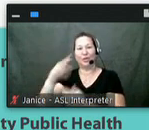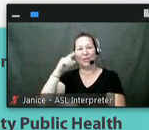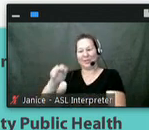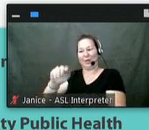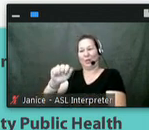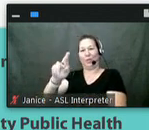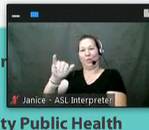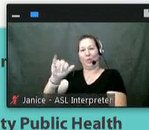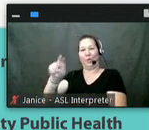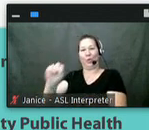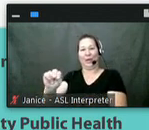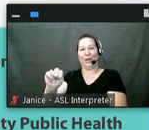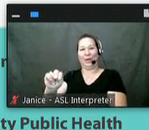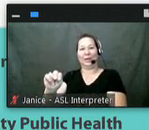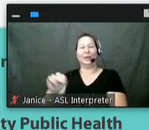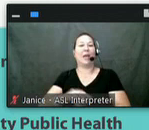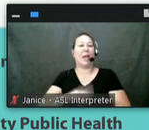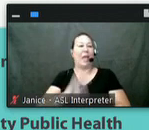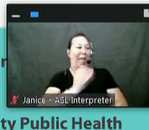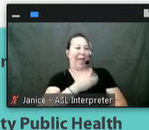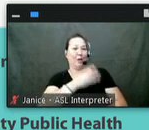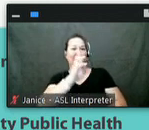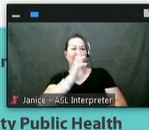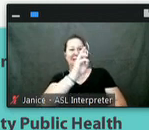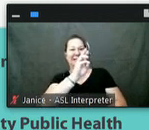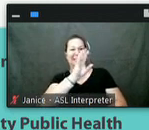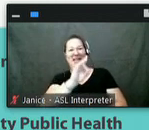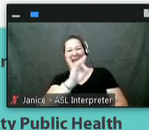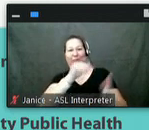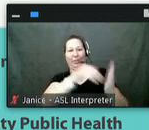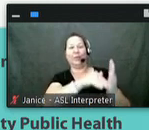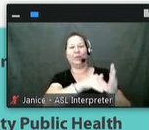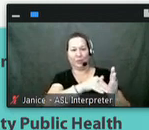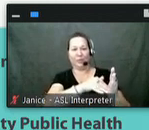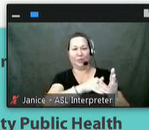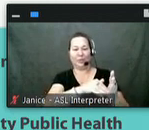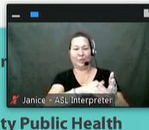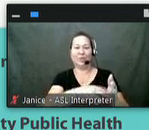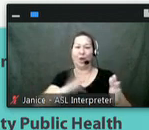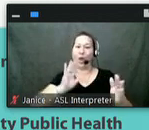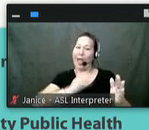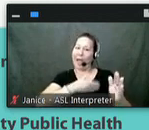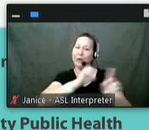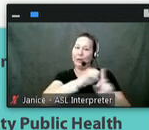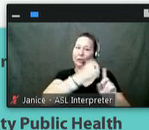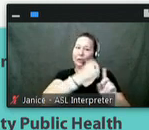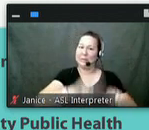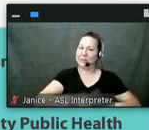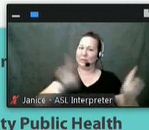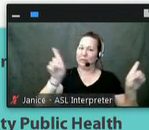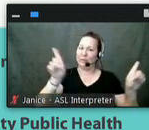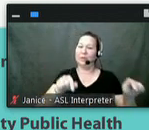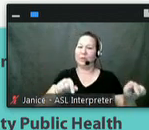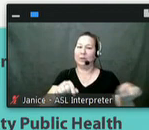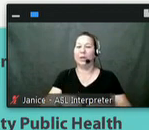different. The other thing that you need to keep in mind when you look at these requests is that we have 53 charter